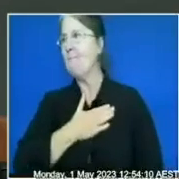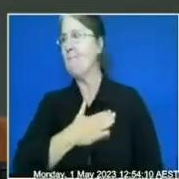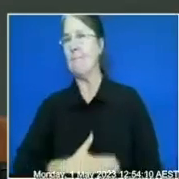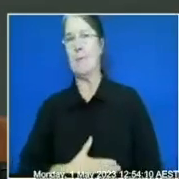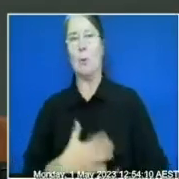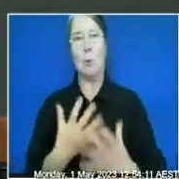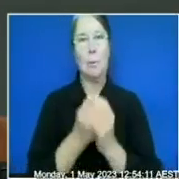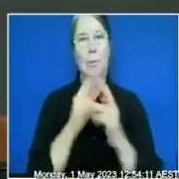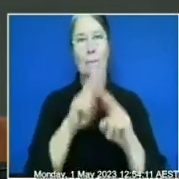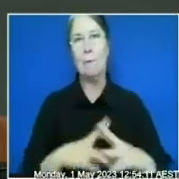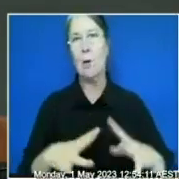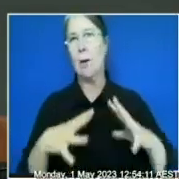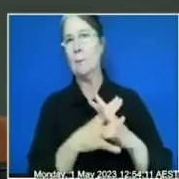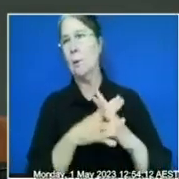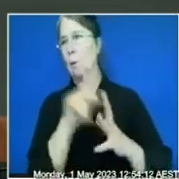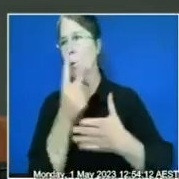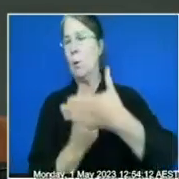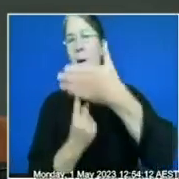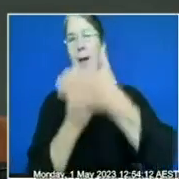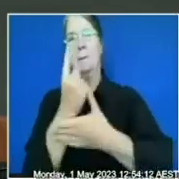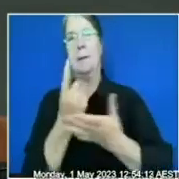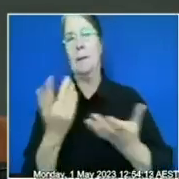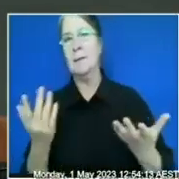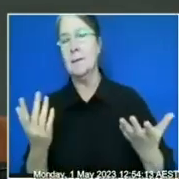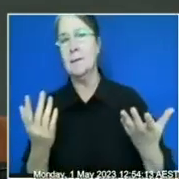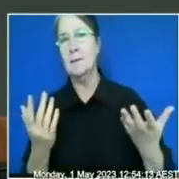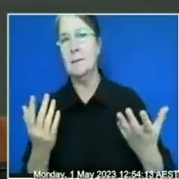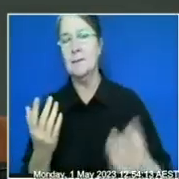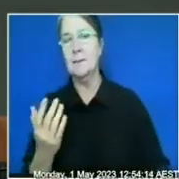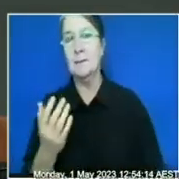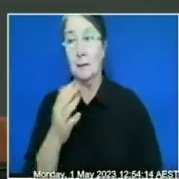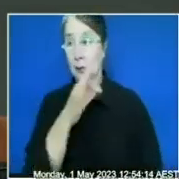quite distressing from that point of view. But thank you very much for